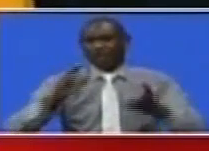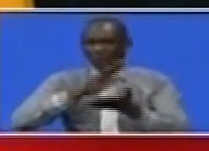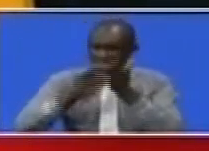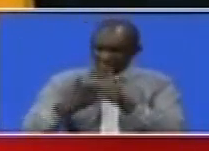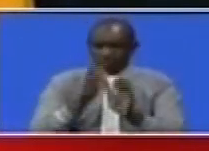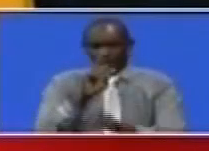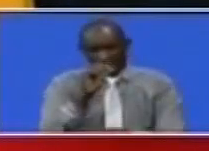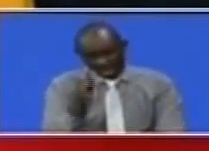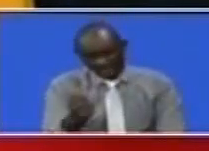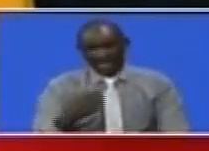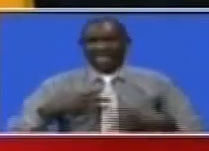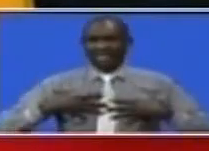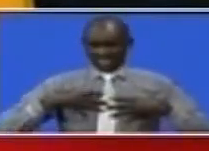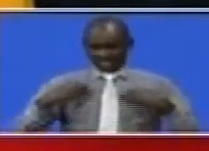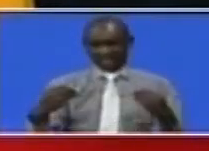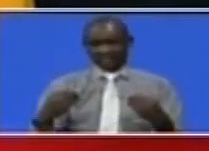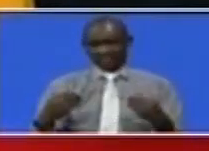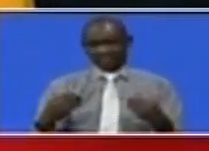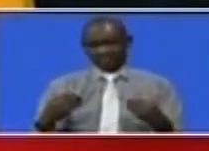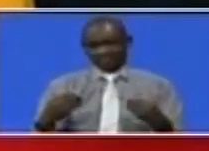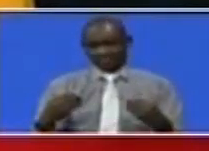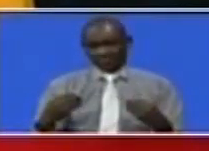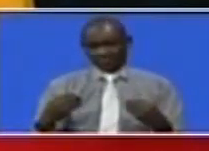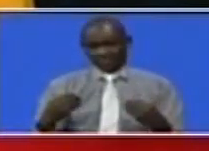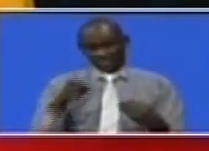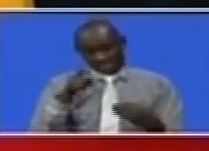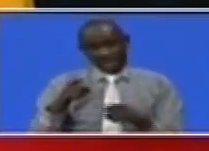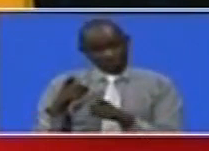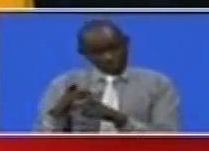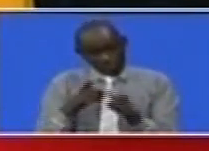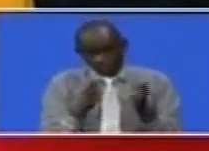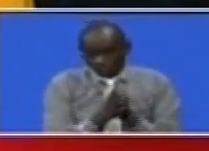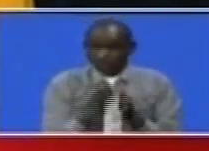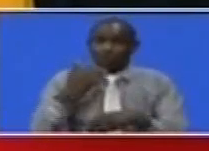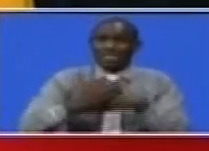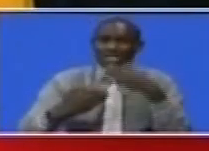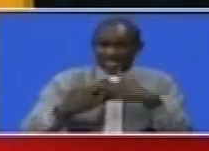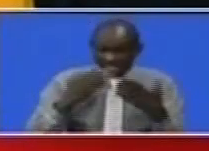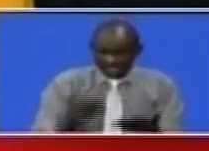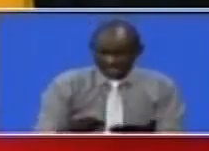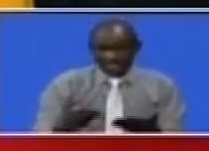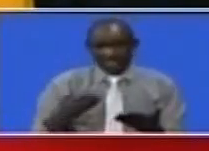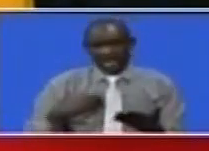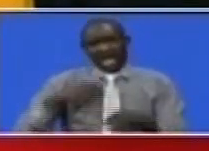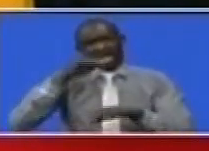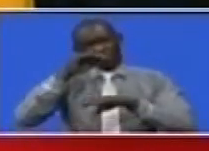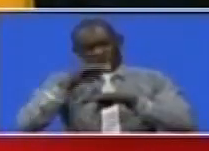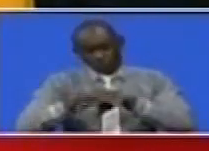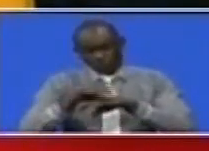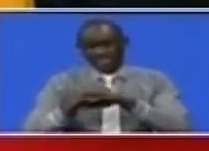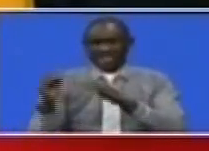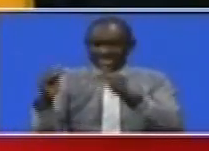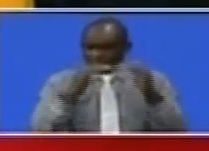forgiveness and healing. In the work of building a sound